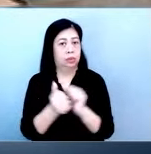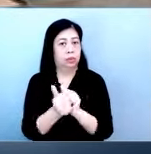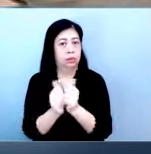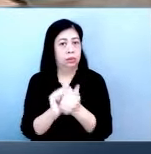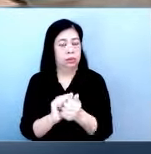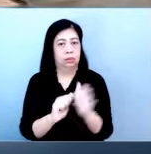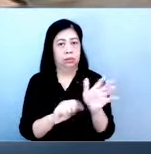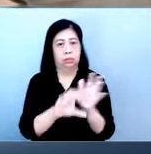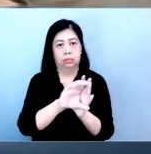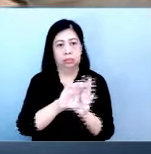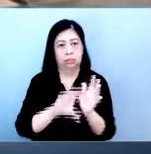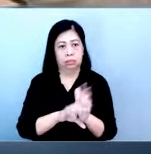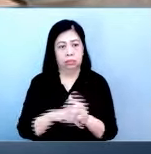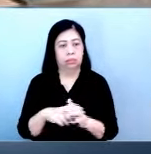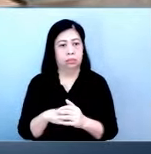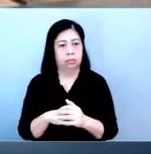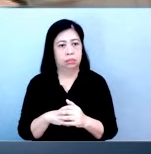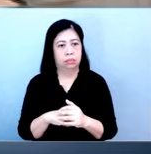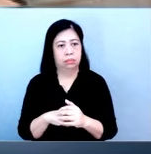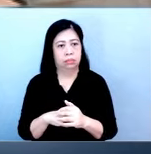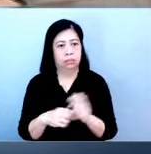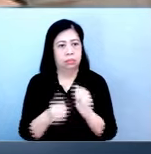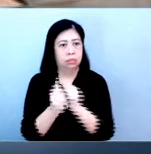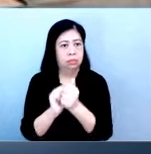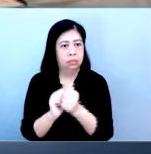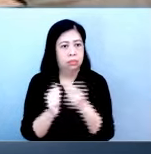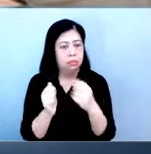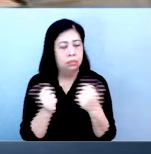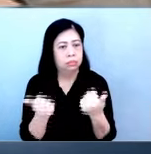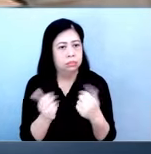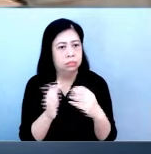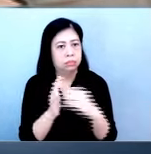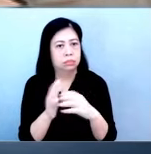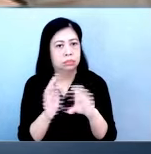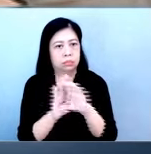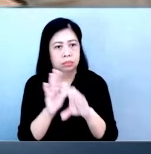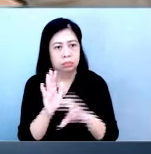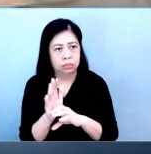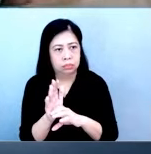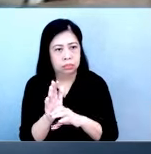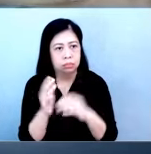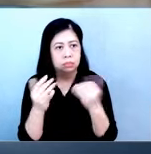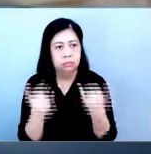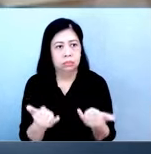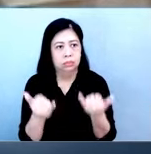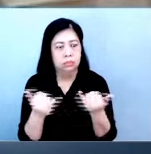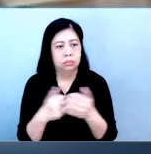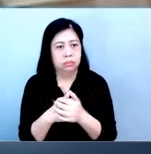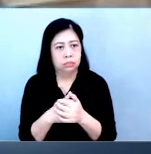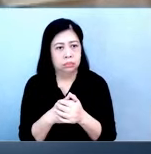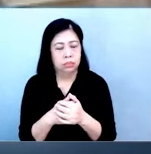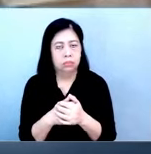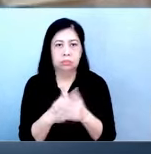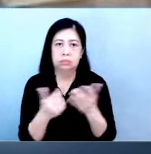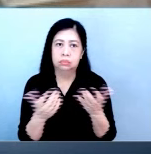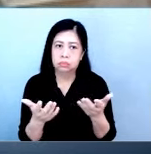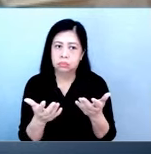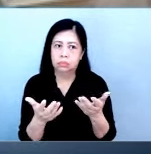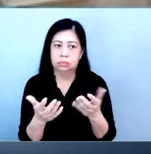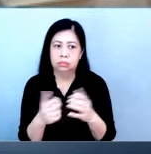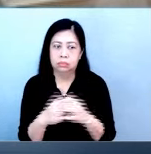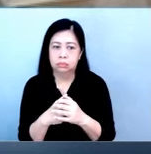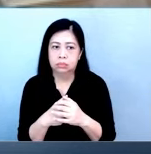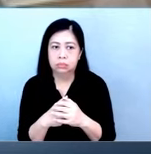saligang batas. Amendments to or revision of the Constitution at this time would be